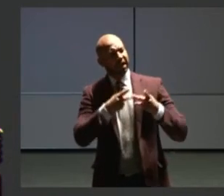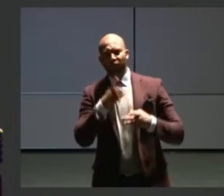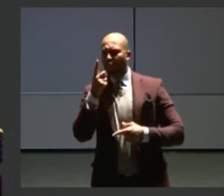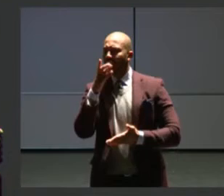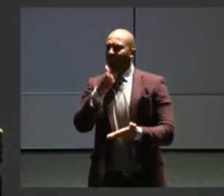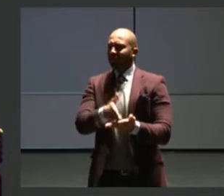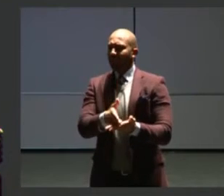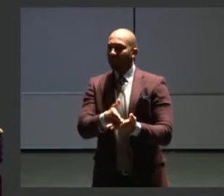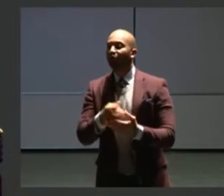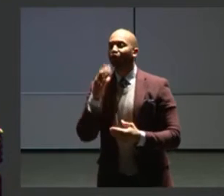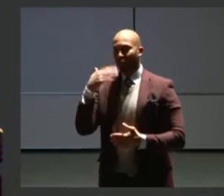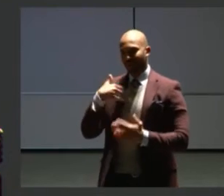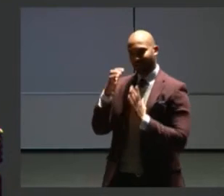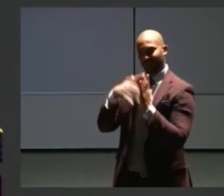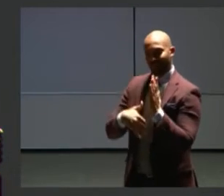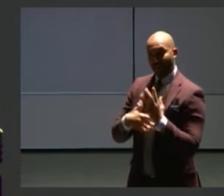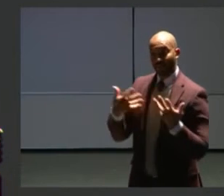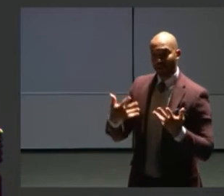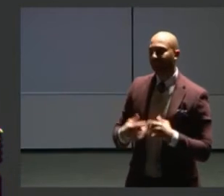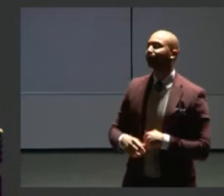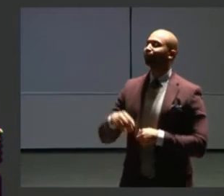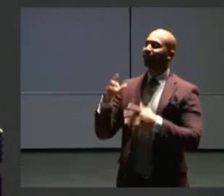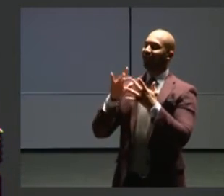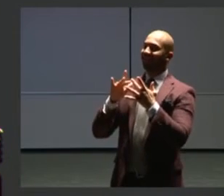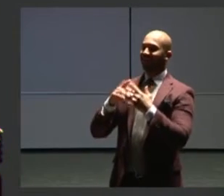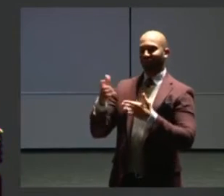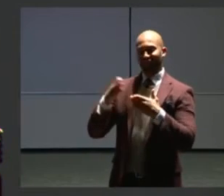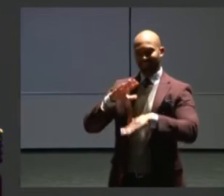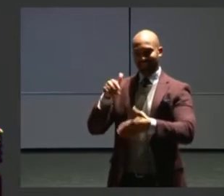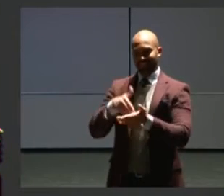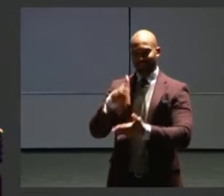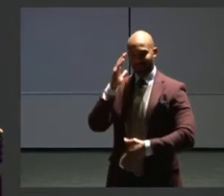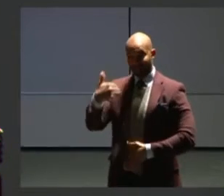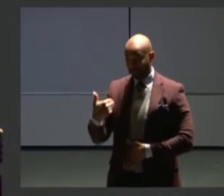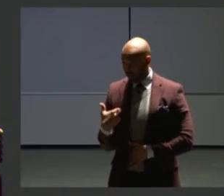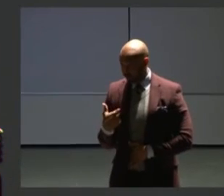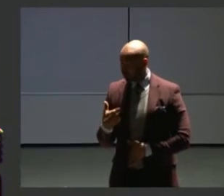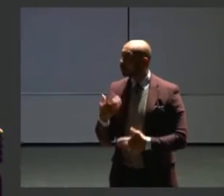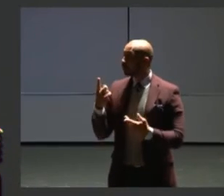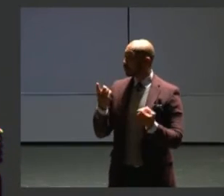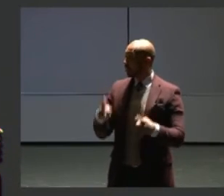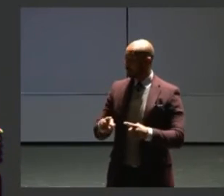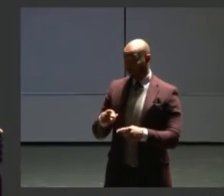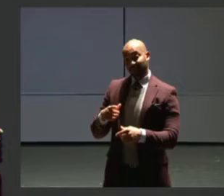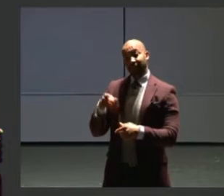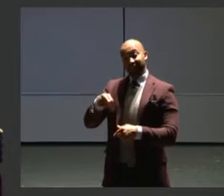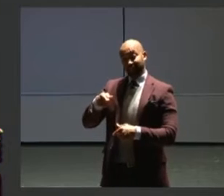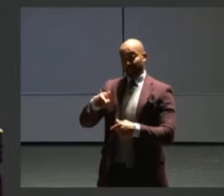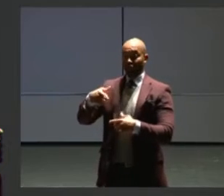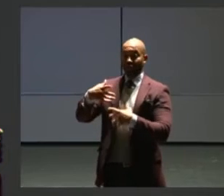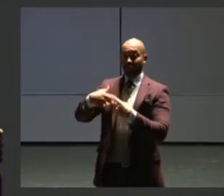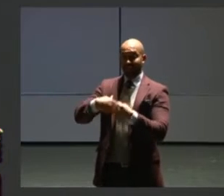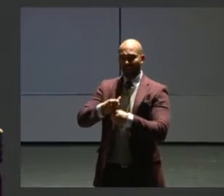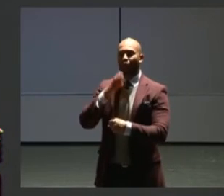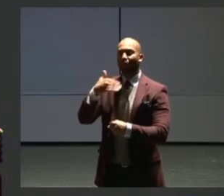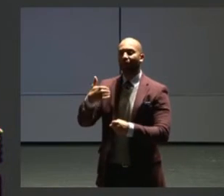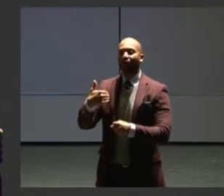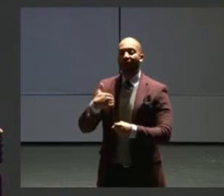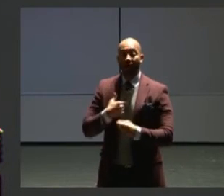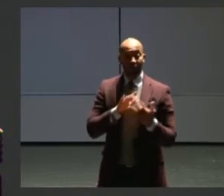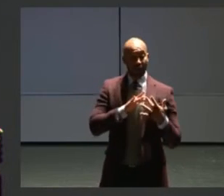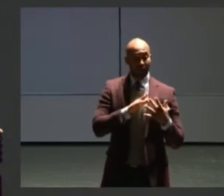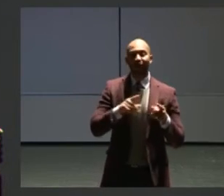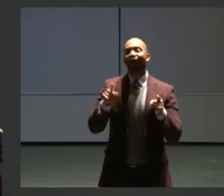this spring, an online one-stop service center, and that will be followed later this year with a physical location or co-location, if you